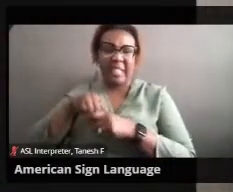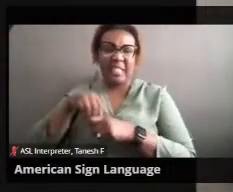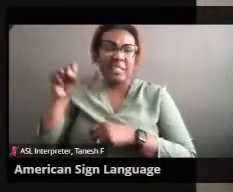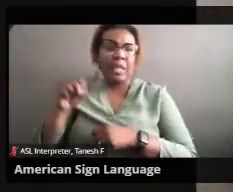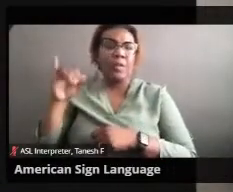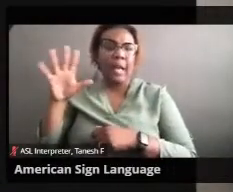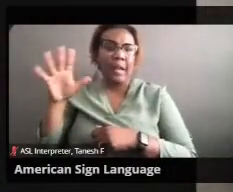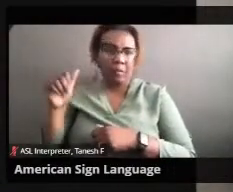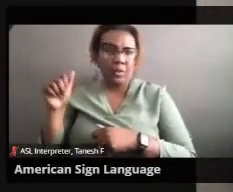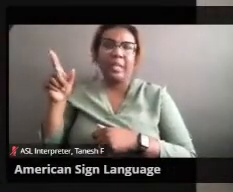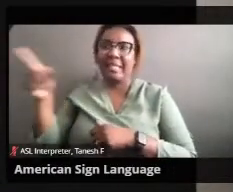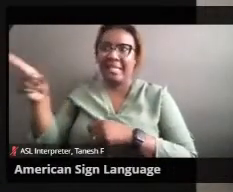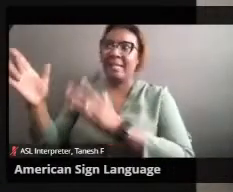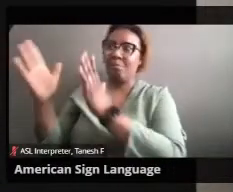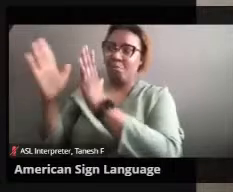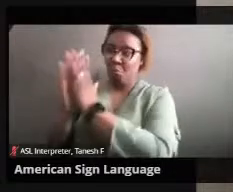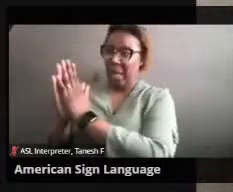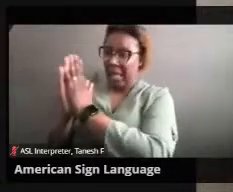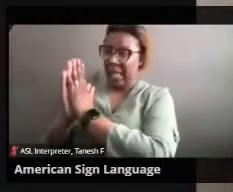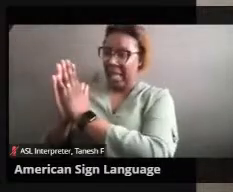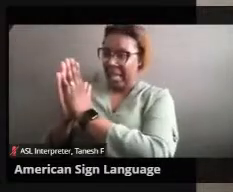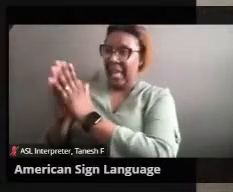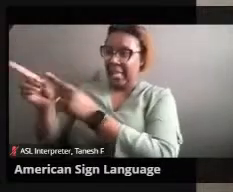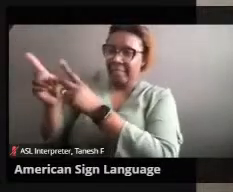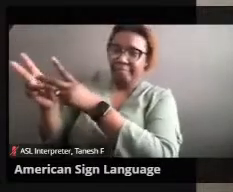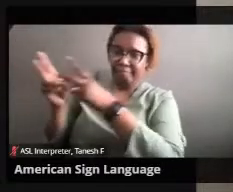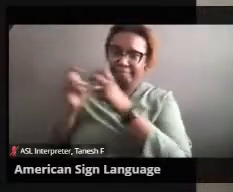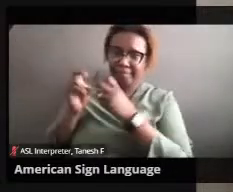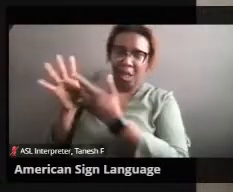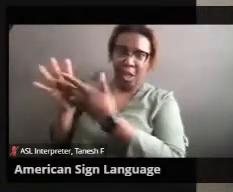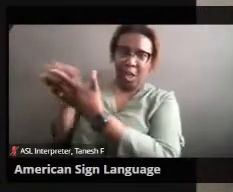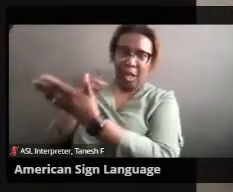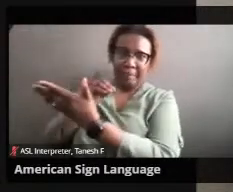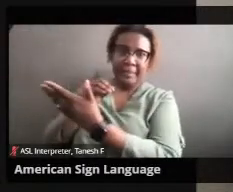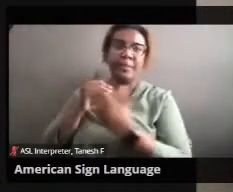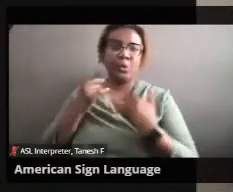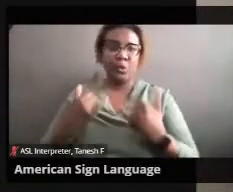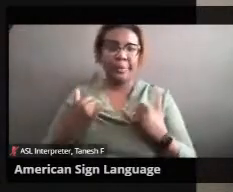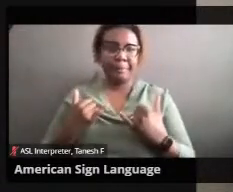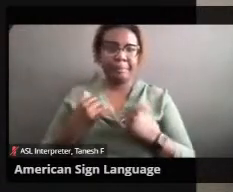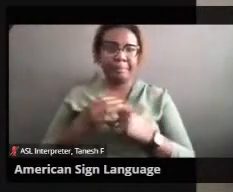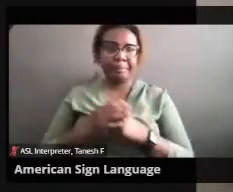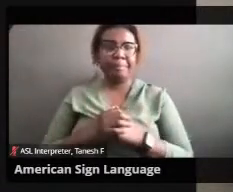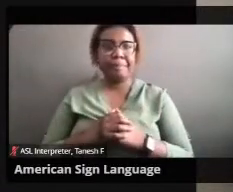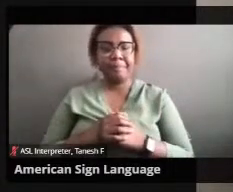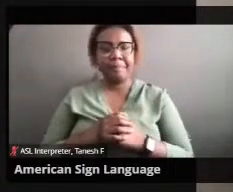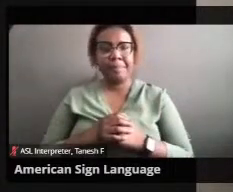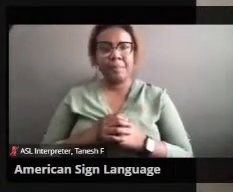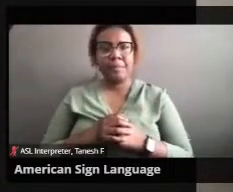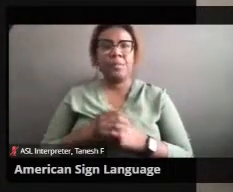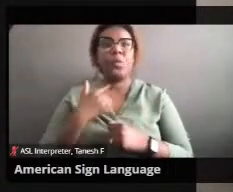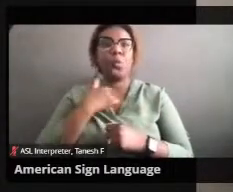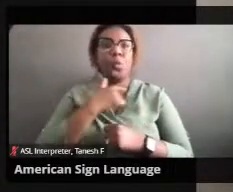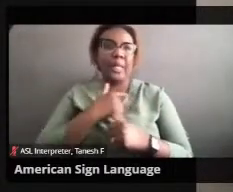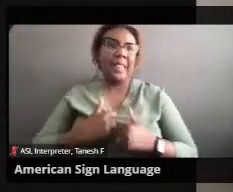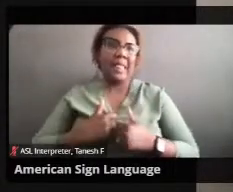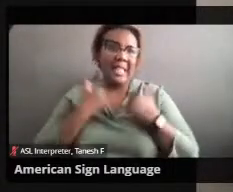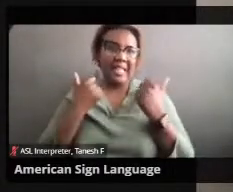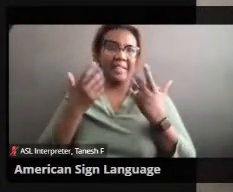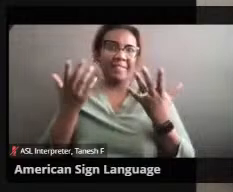some years ago, but it feels like so appropriate today. We live in a moral